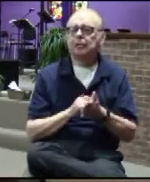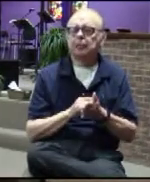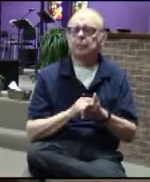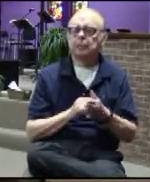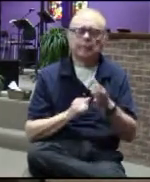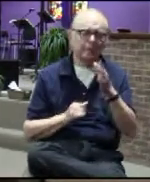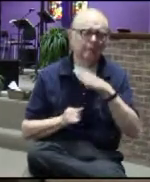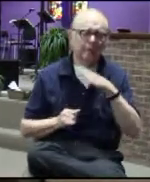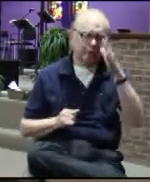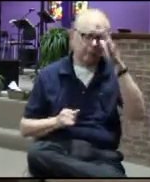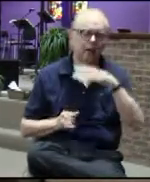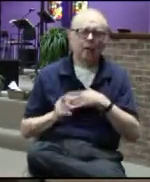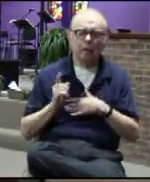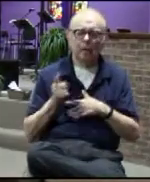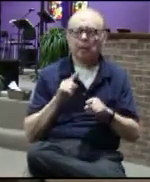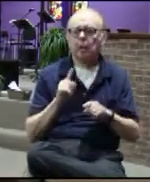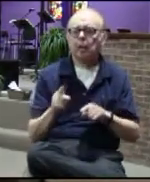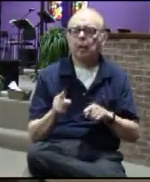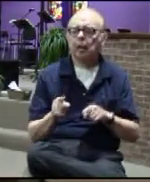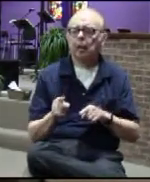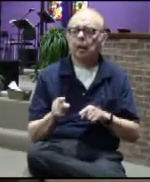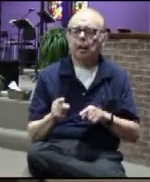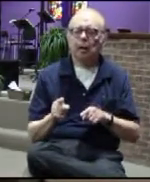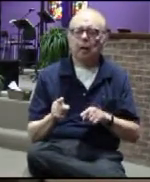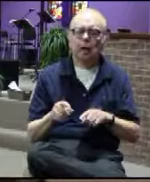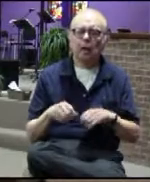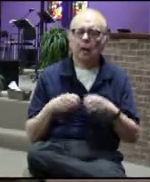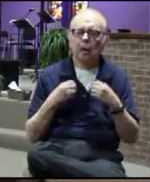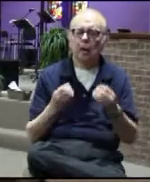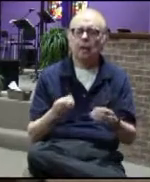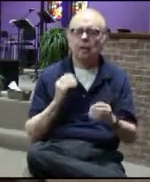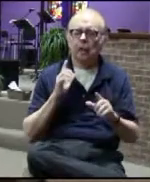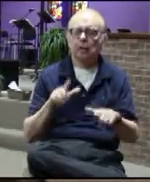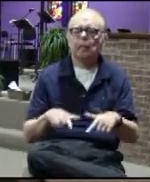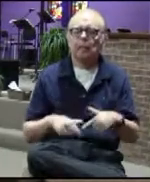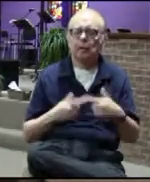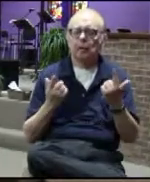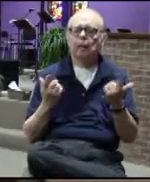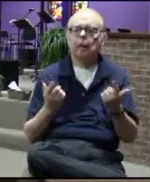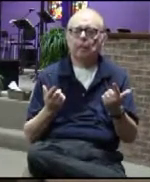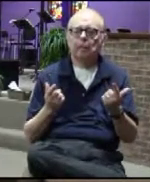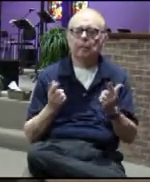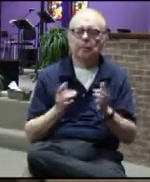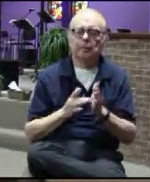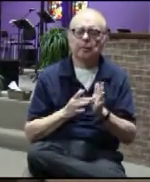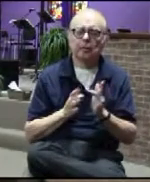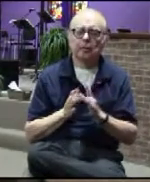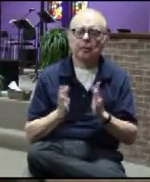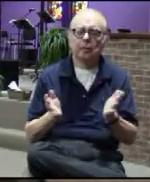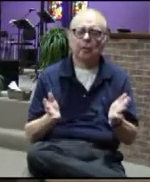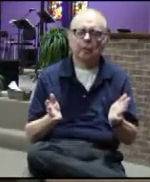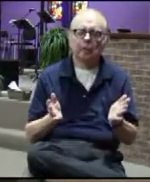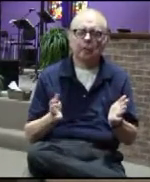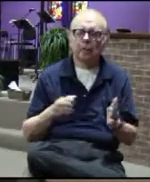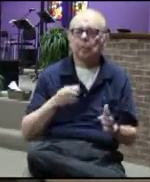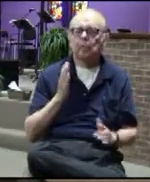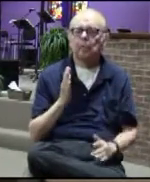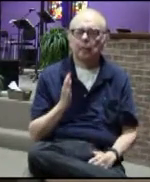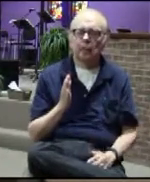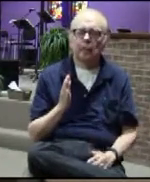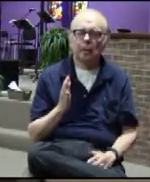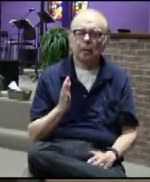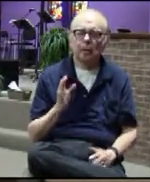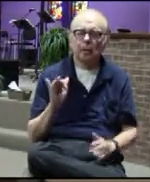ladies and gentlemen when you give your life to Jesus God